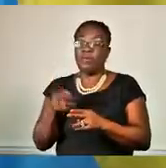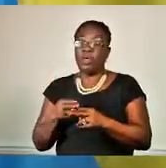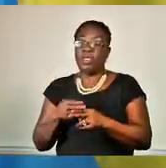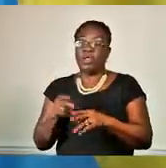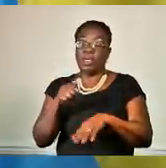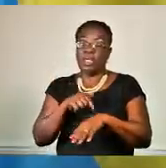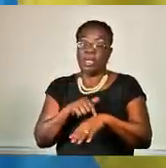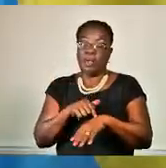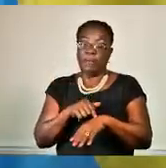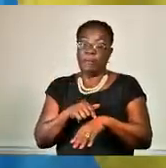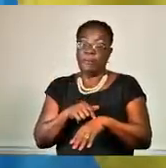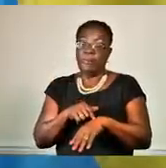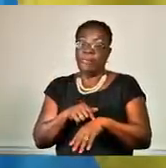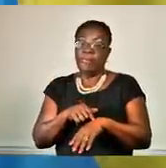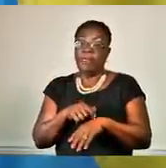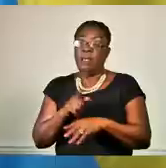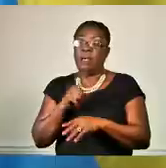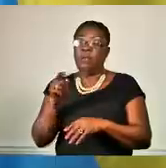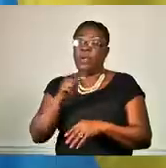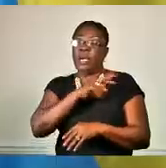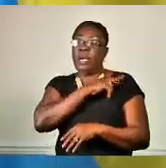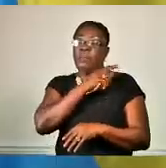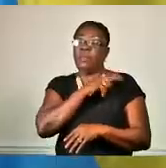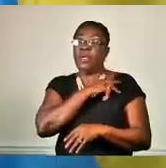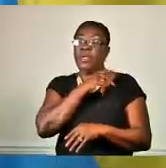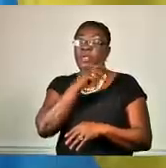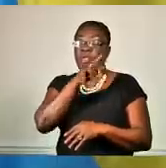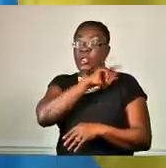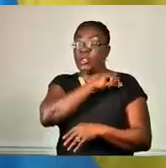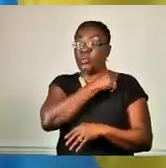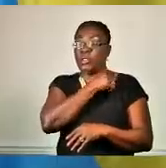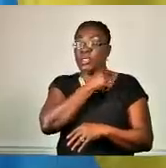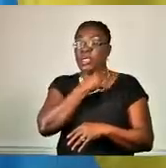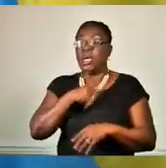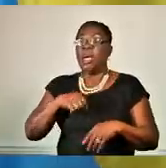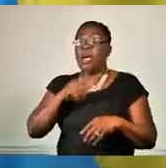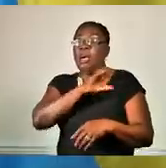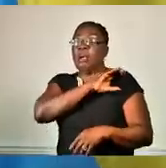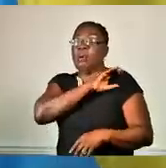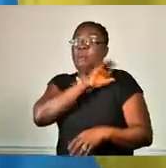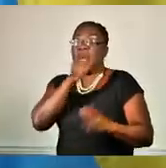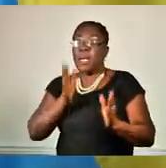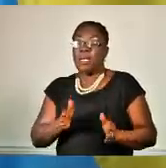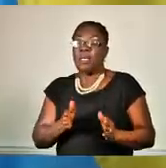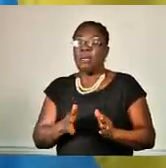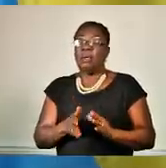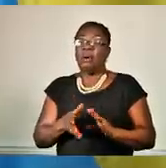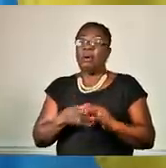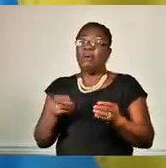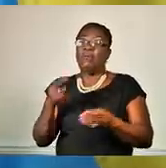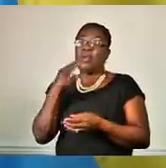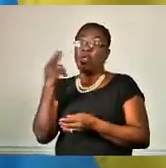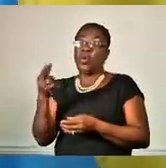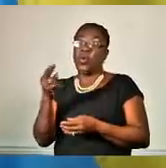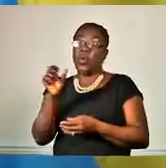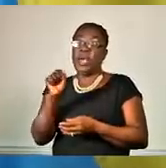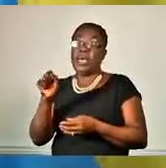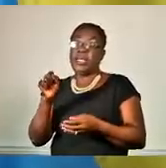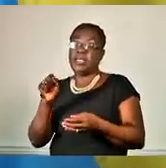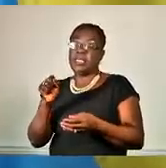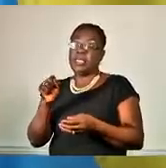and rare admiral eric jones commander of district 7 of the united states coast guard